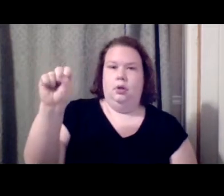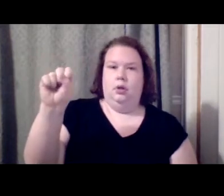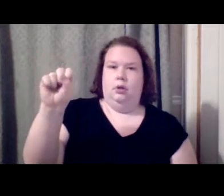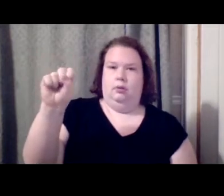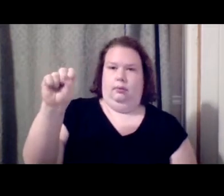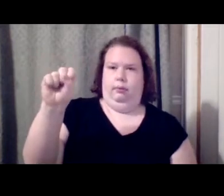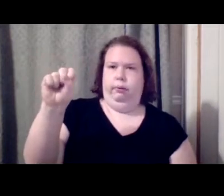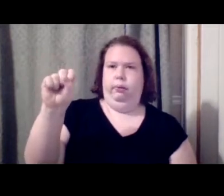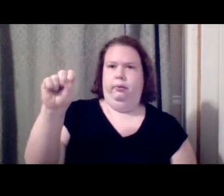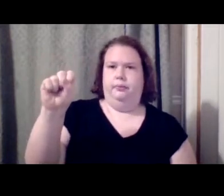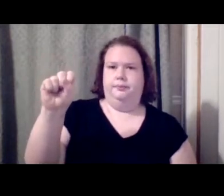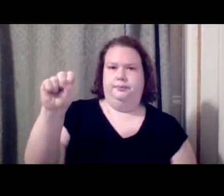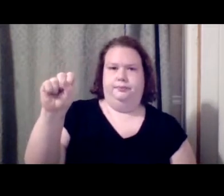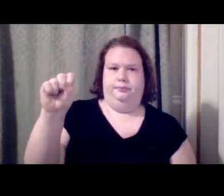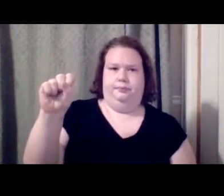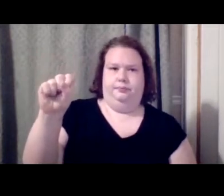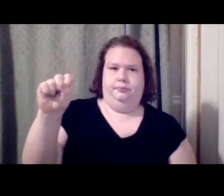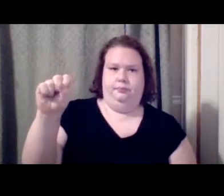whole